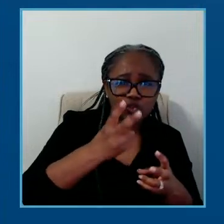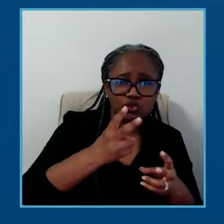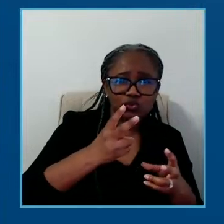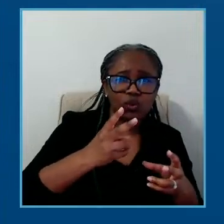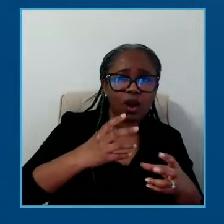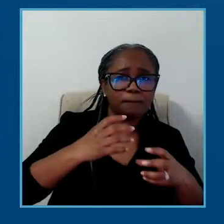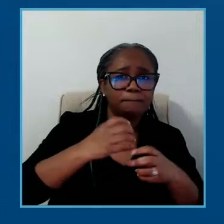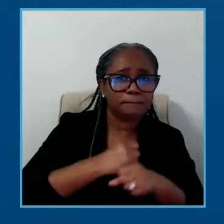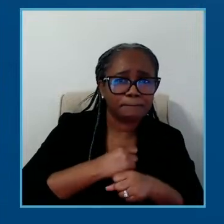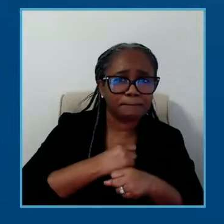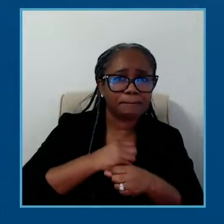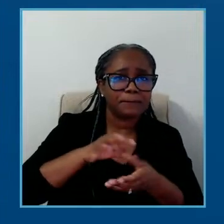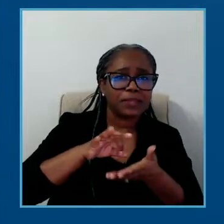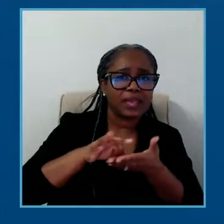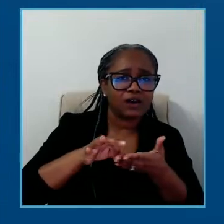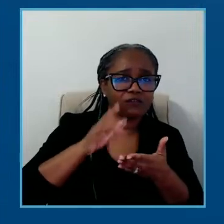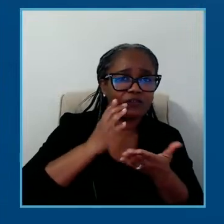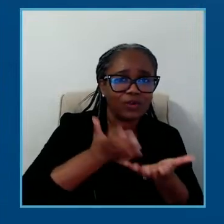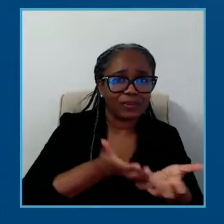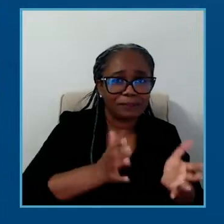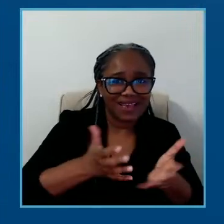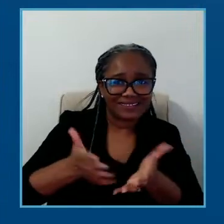your report